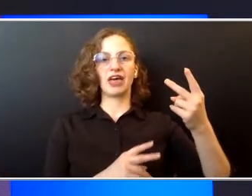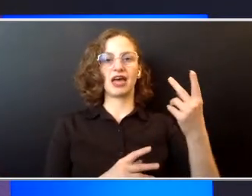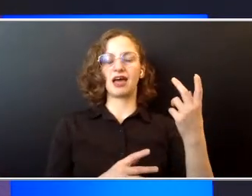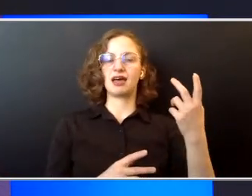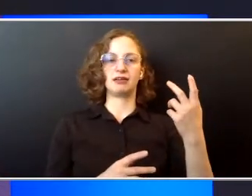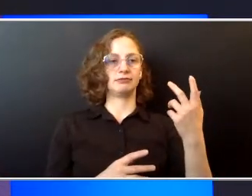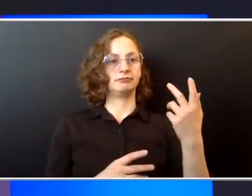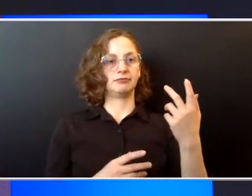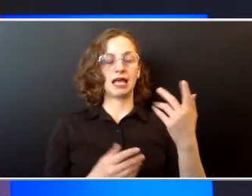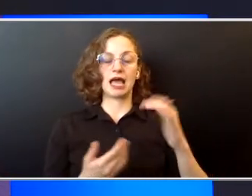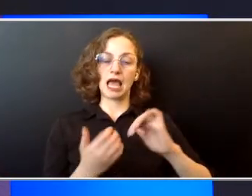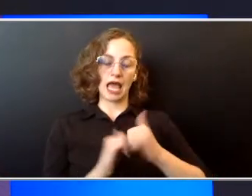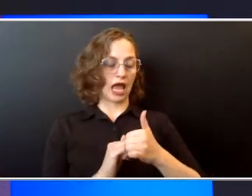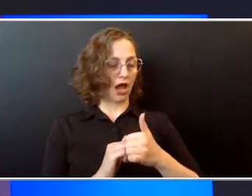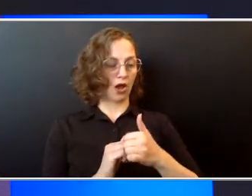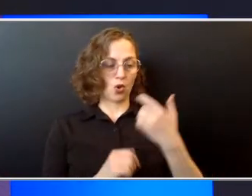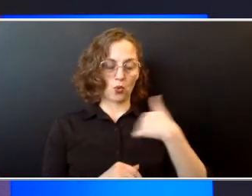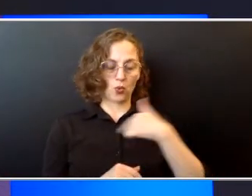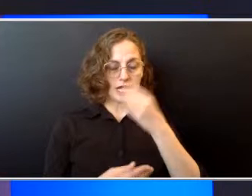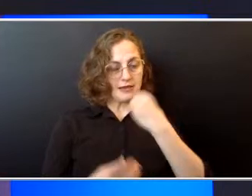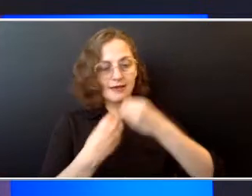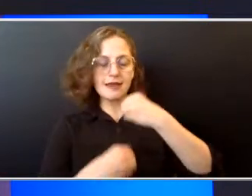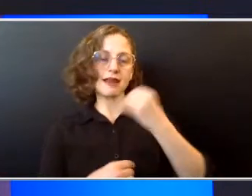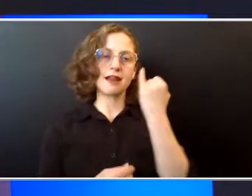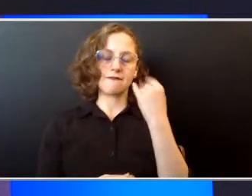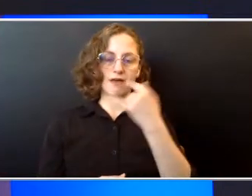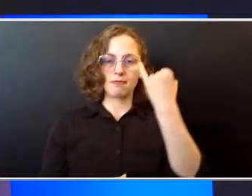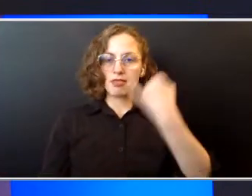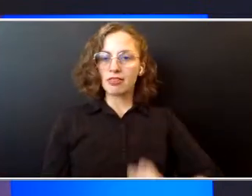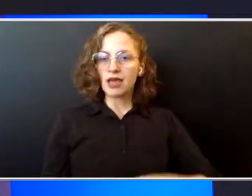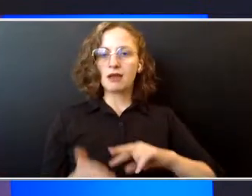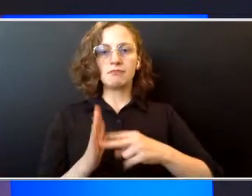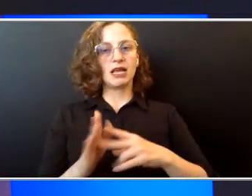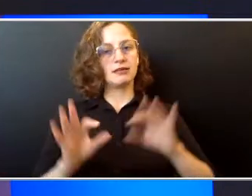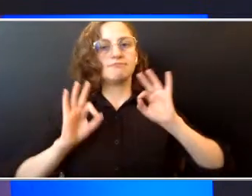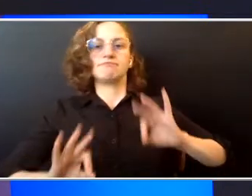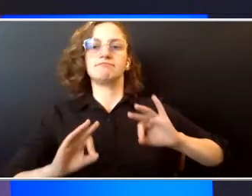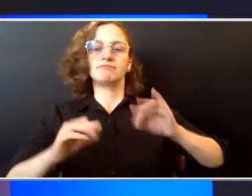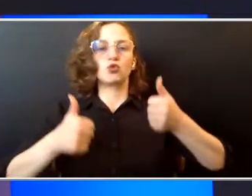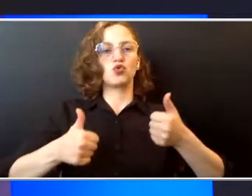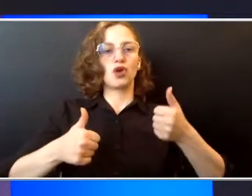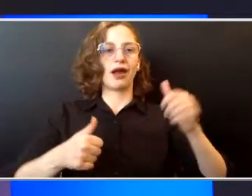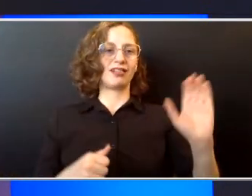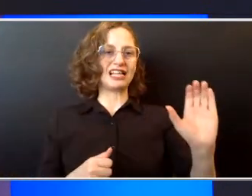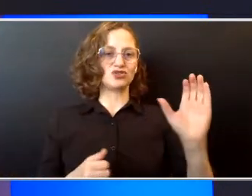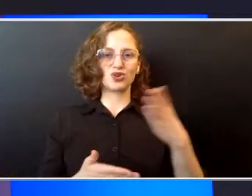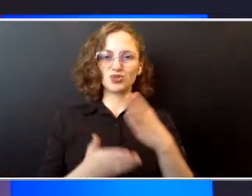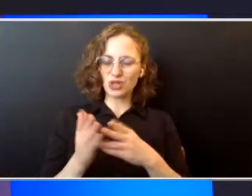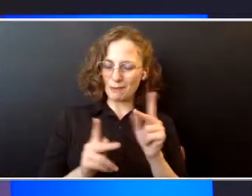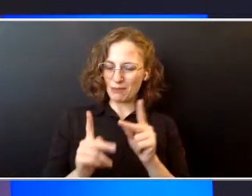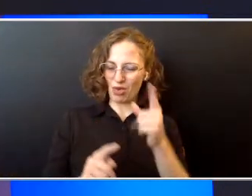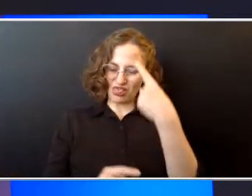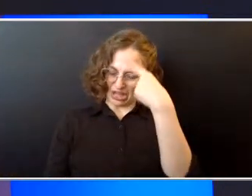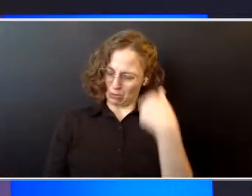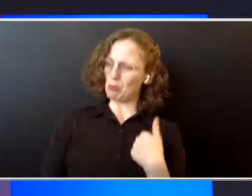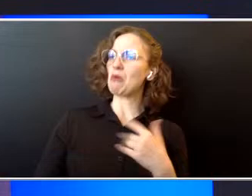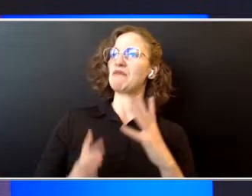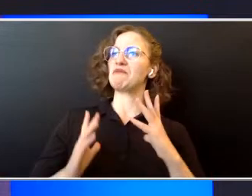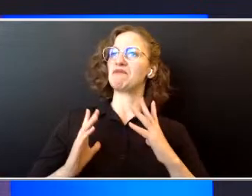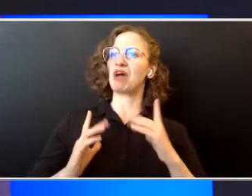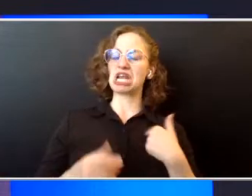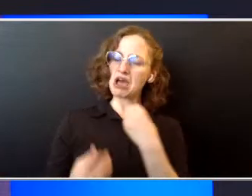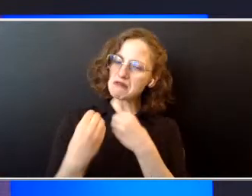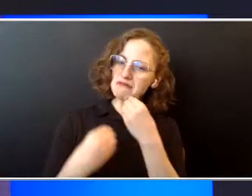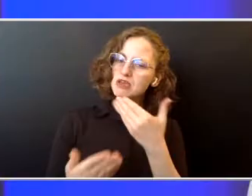are. And people might think they're in the clear because they eat healthy and they're not battling a weight problem. What's your message to people